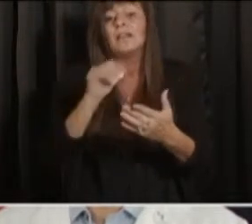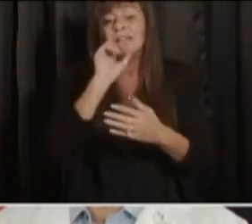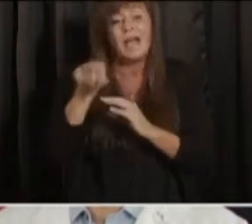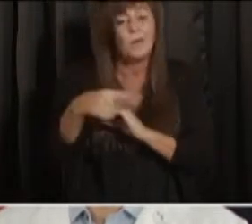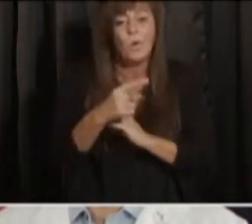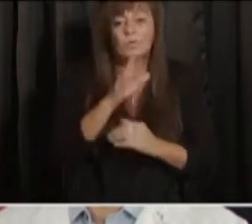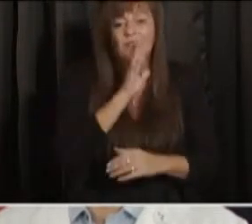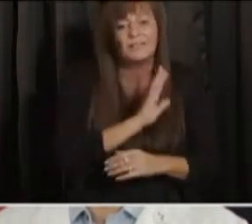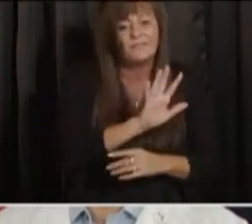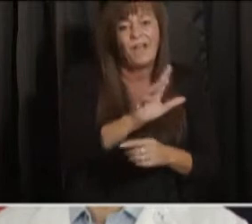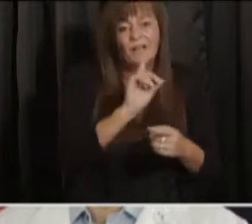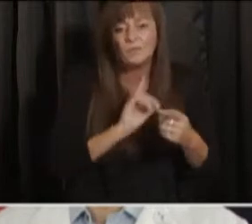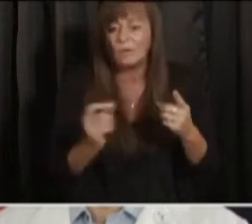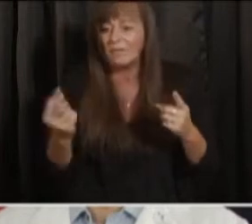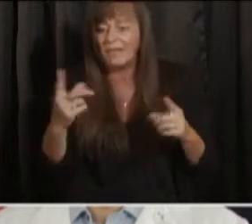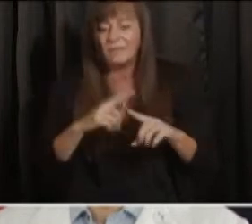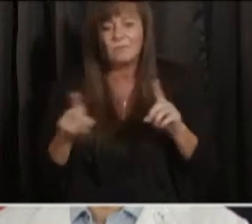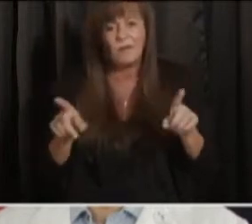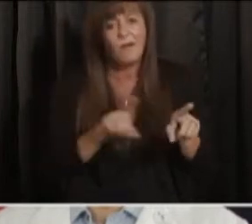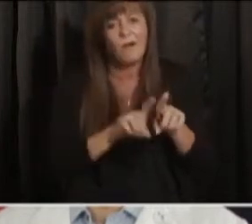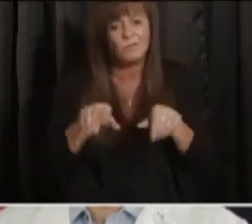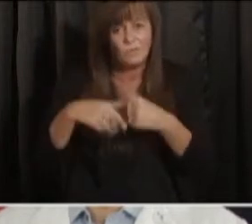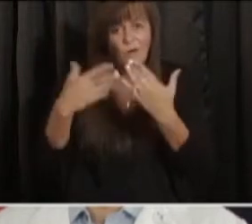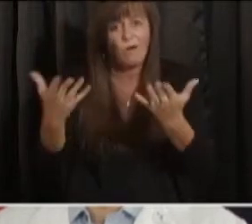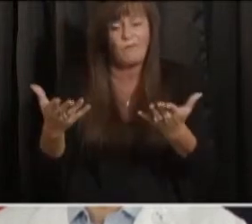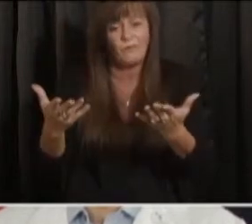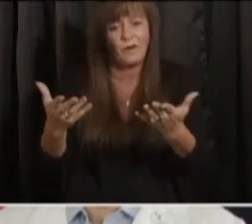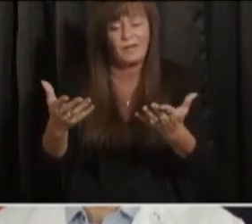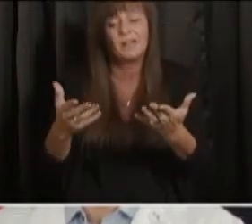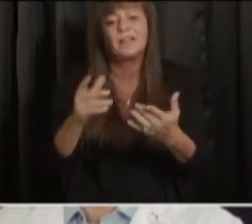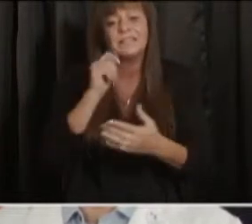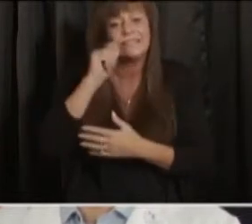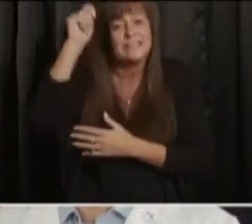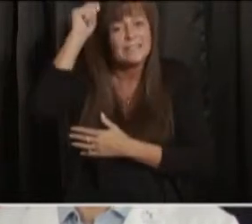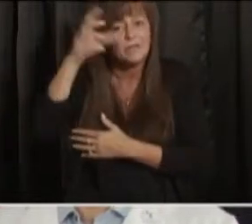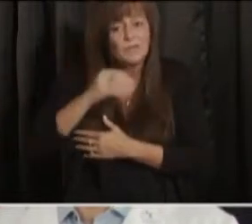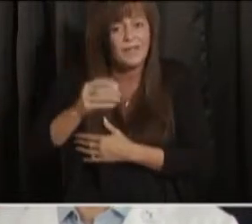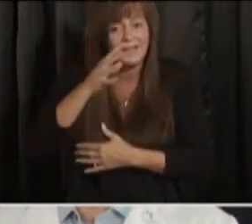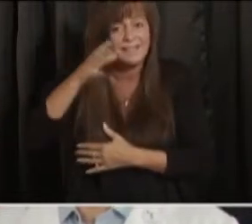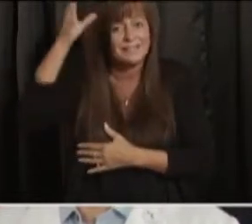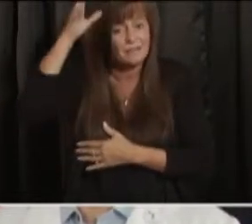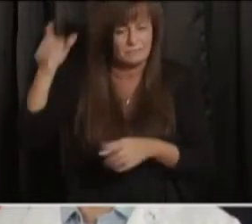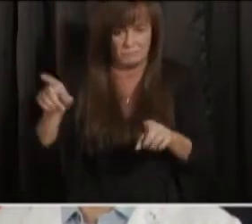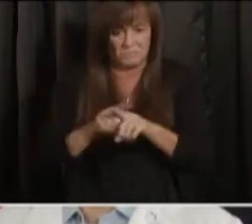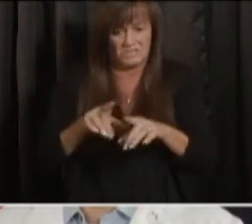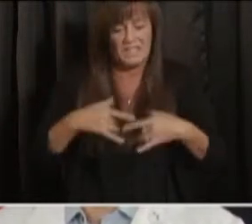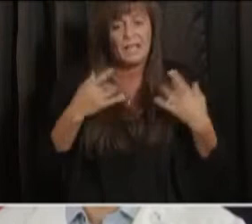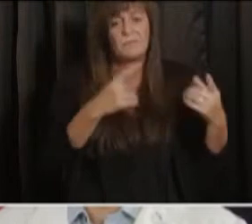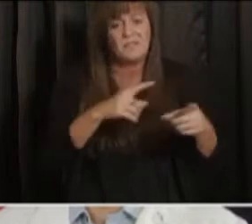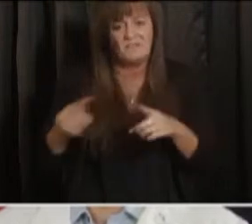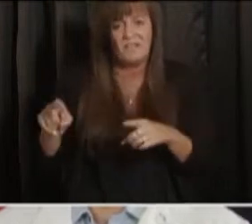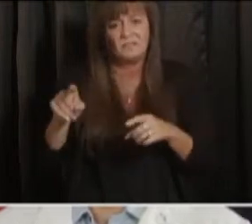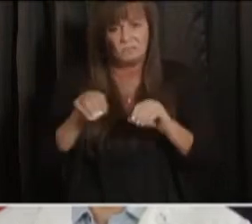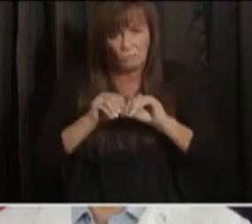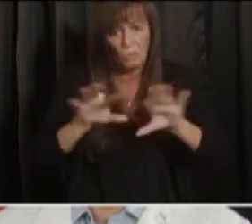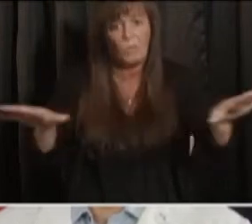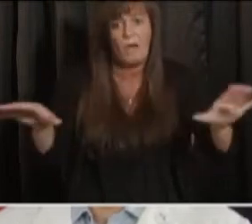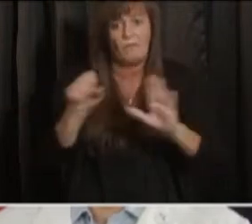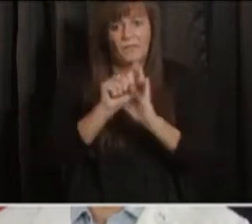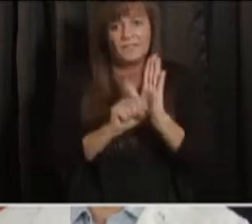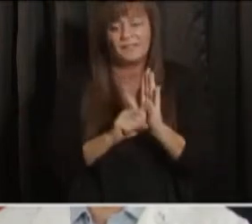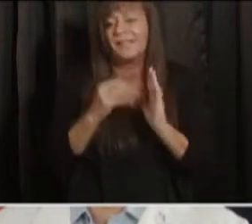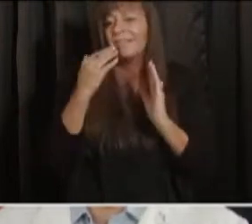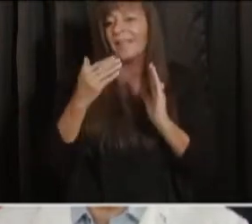pediatric doses, but we will also be offering doses for adolescents and adults at these events statewide as well. Thank